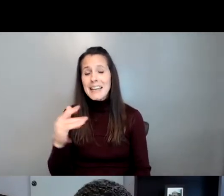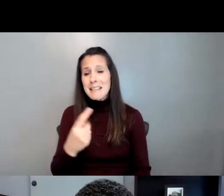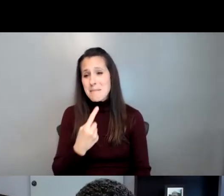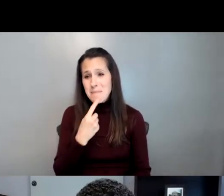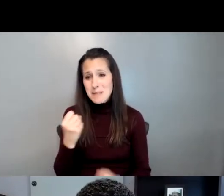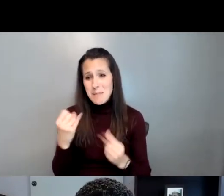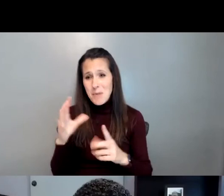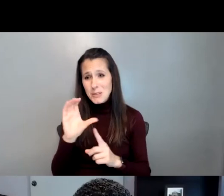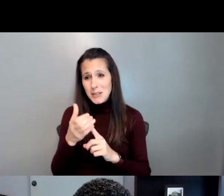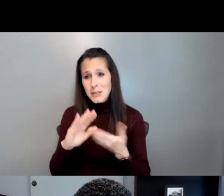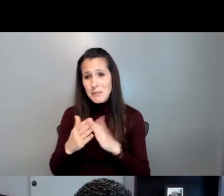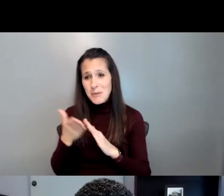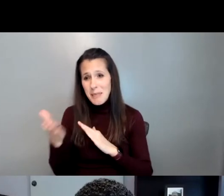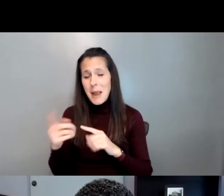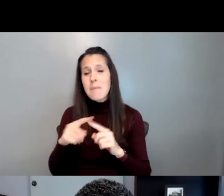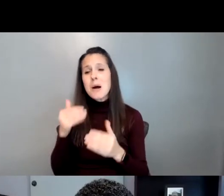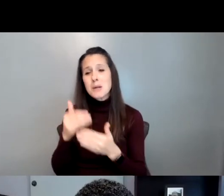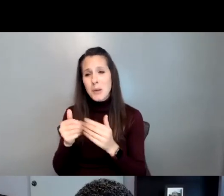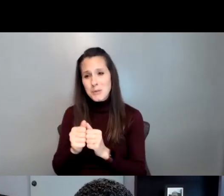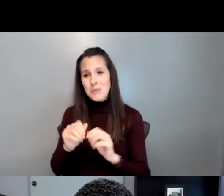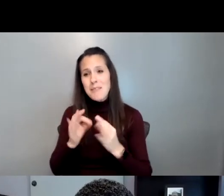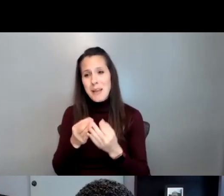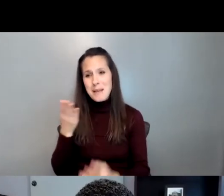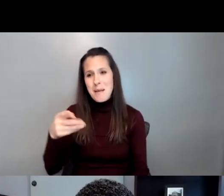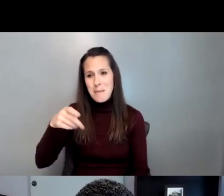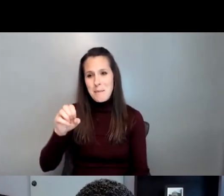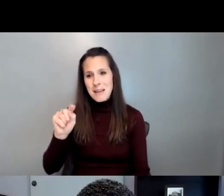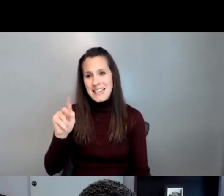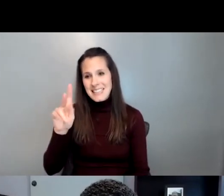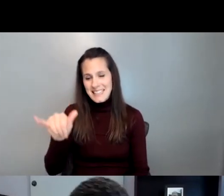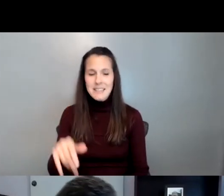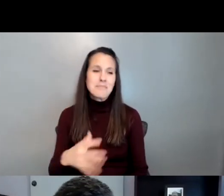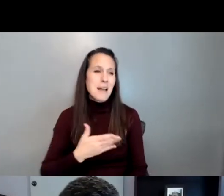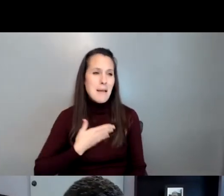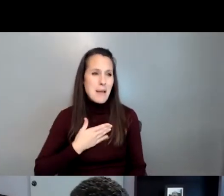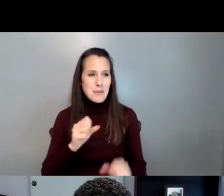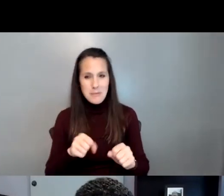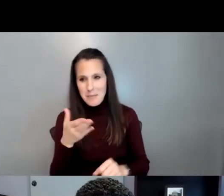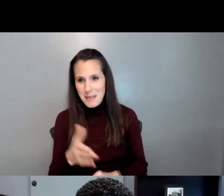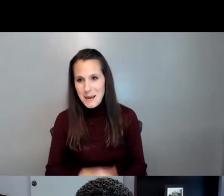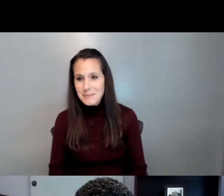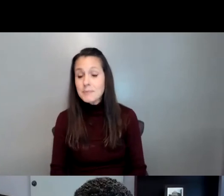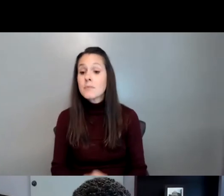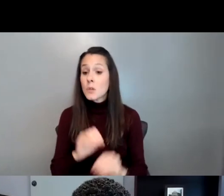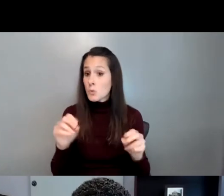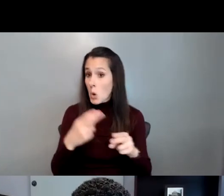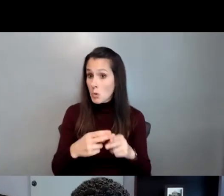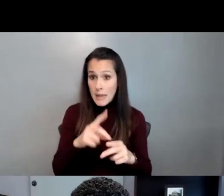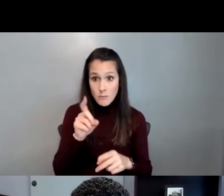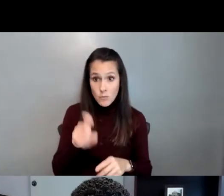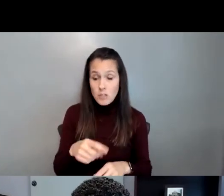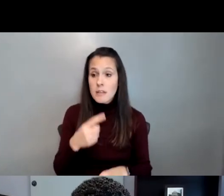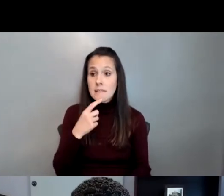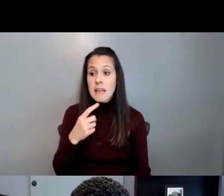area, but they are close to their family there in Petoskey. So I'm glad that you're able to be there. So an anonymous question of, are university